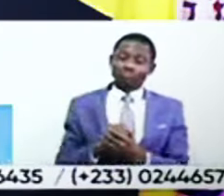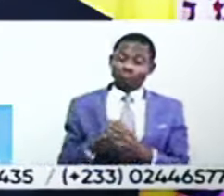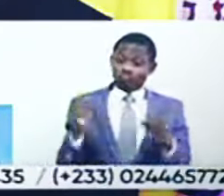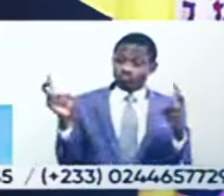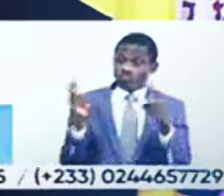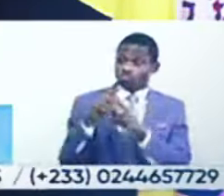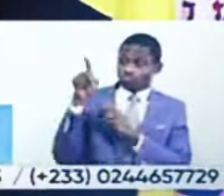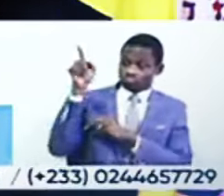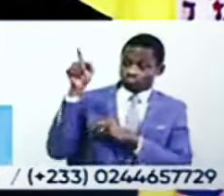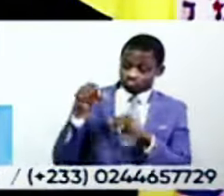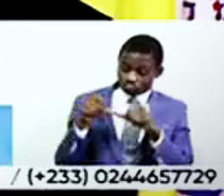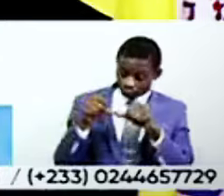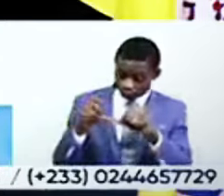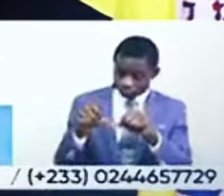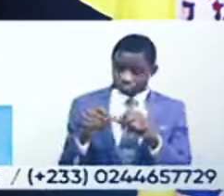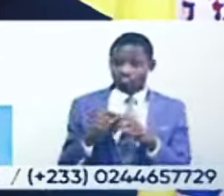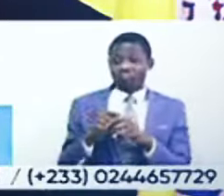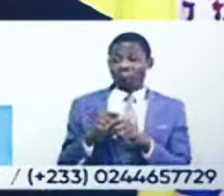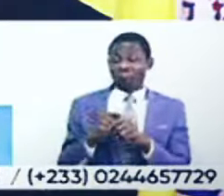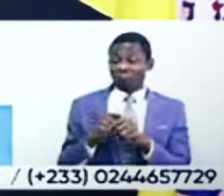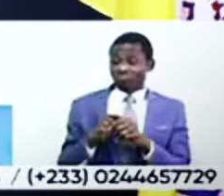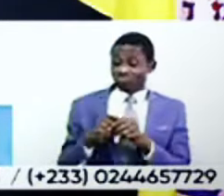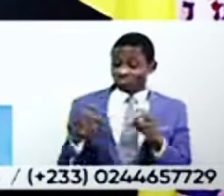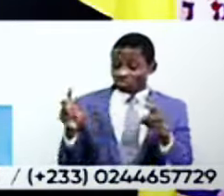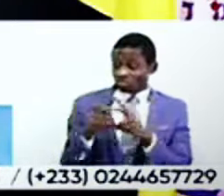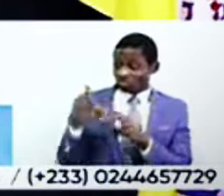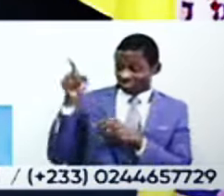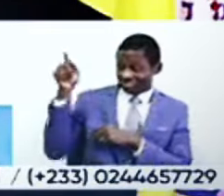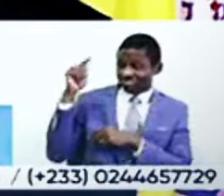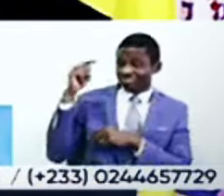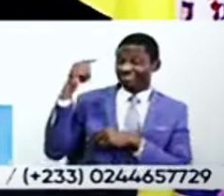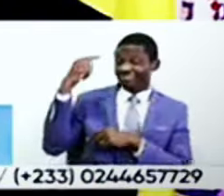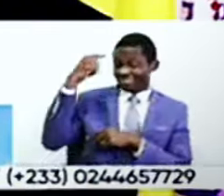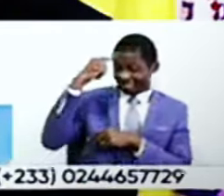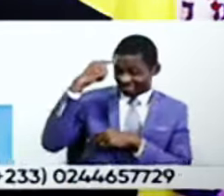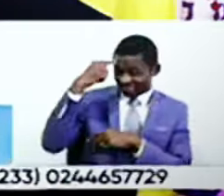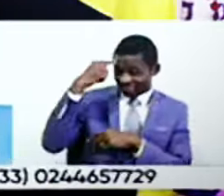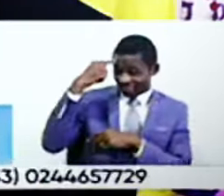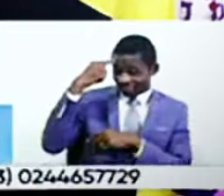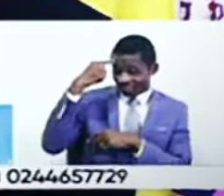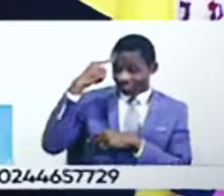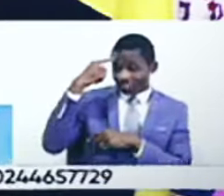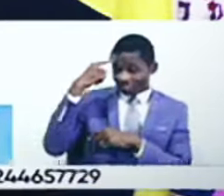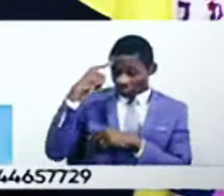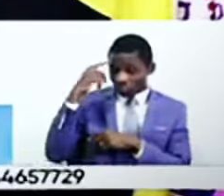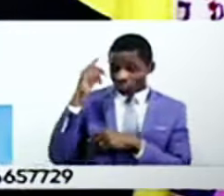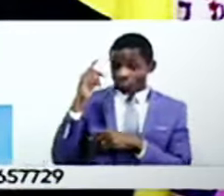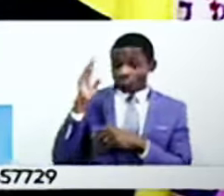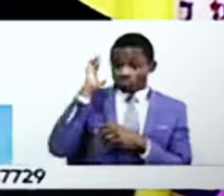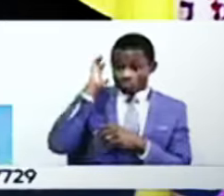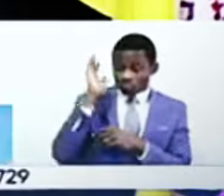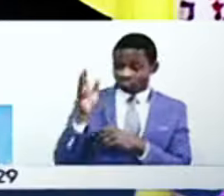life. I shall assume in this ministration that you heard me on